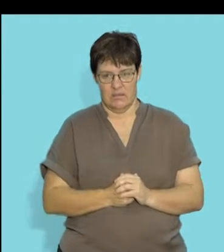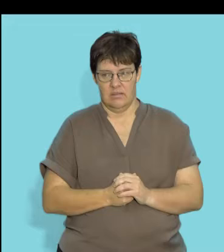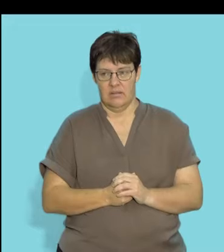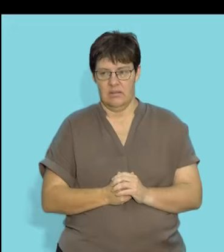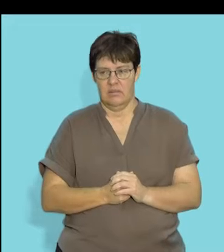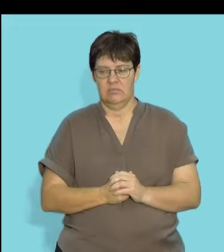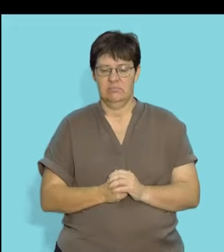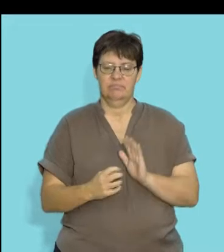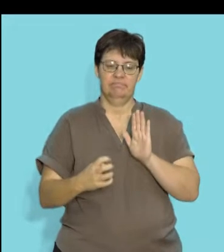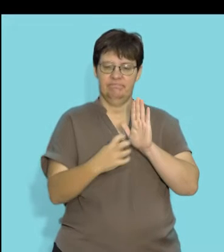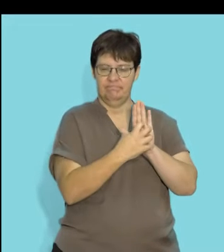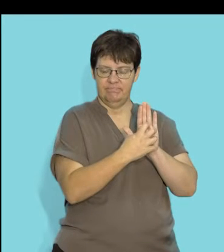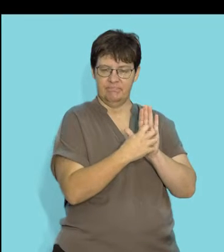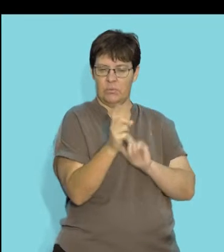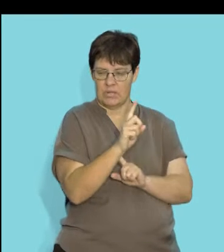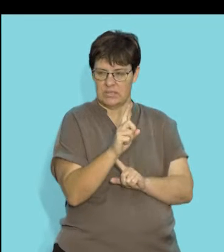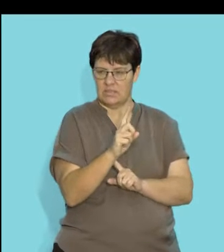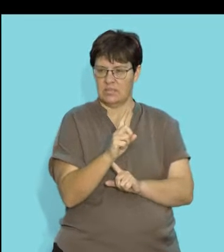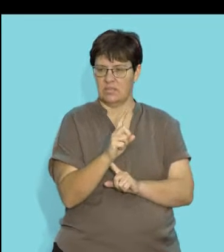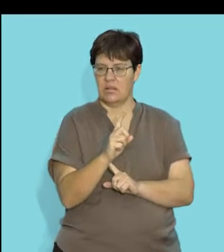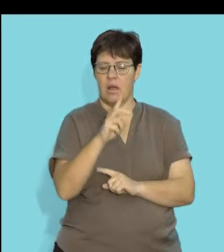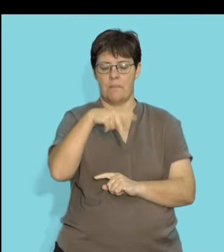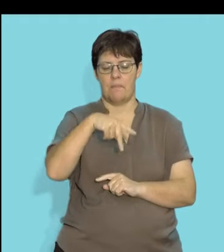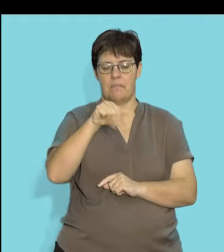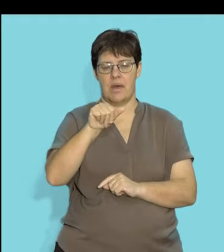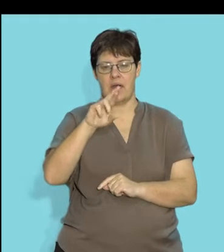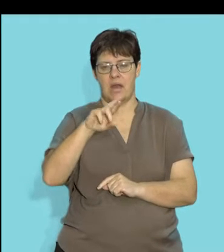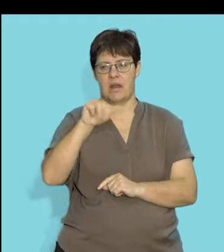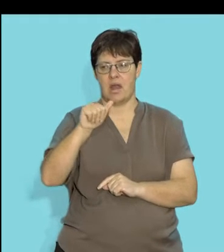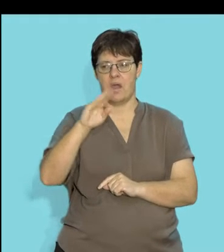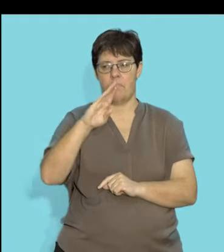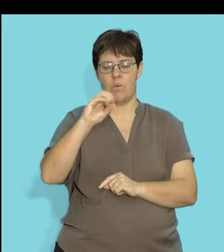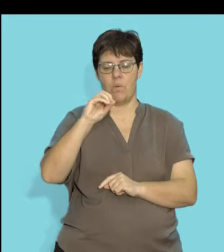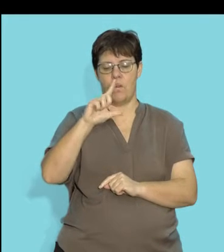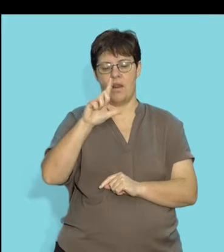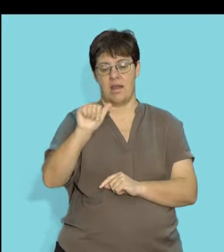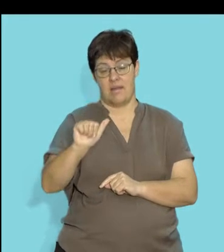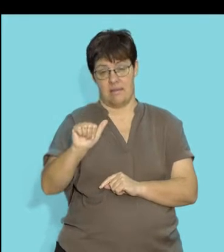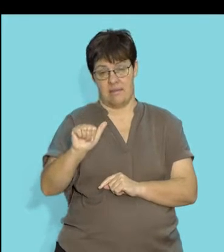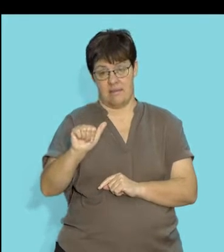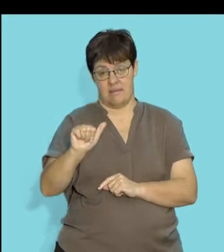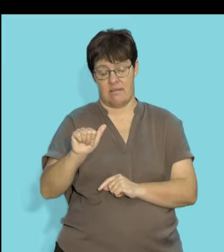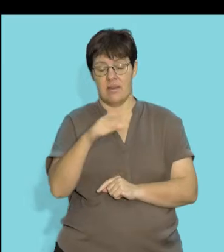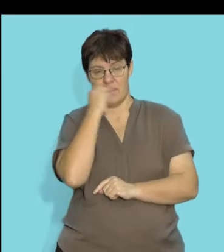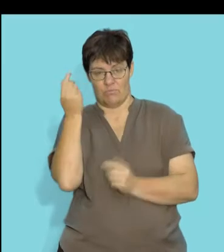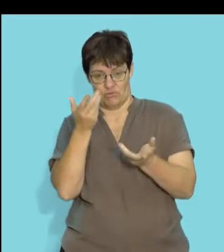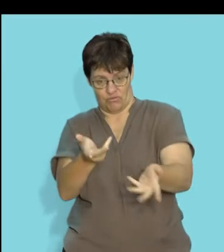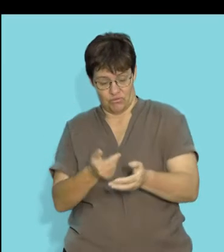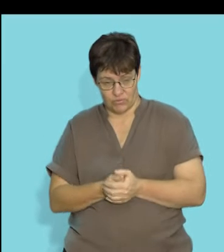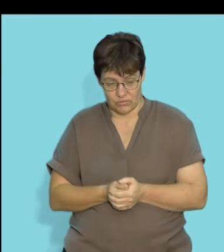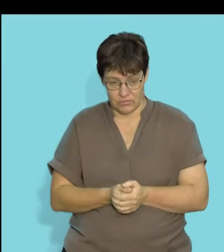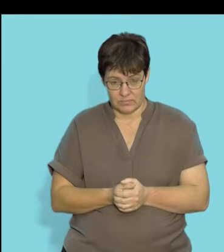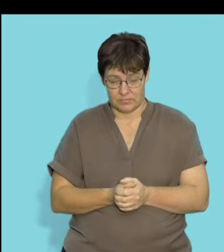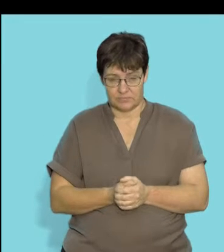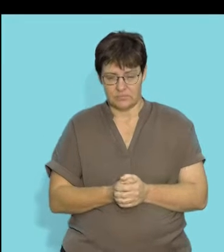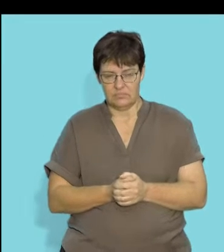be positive. And then the graph, we call it a parabola. So this is called a parabola. Right,